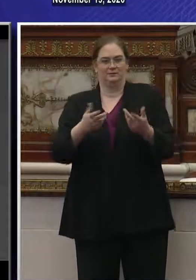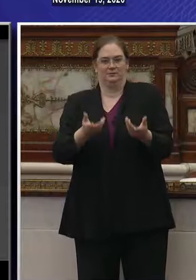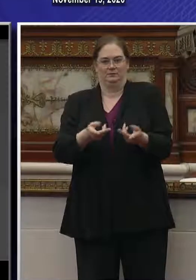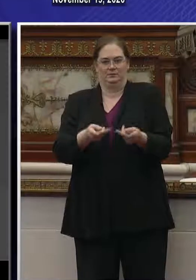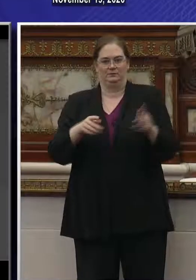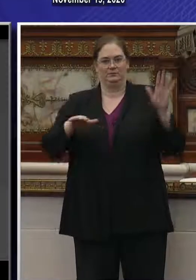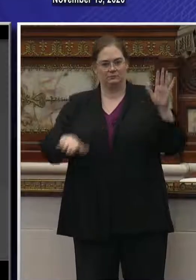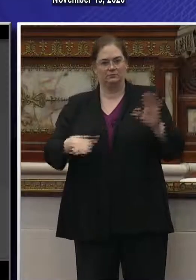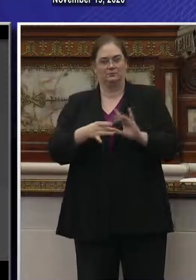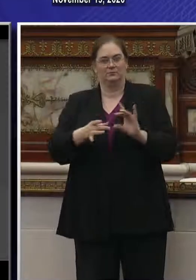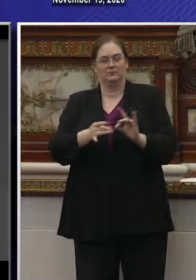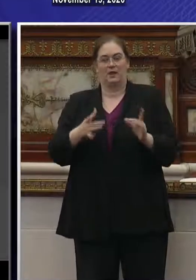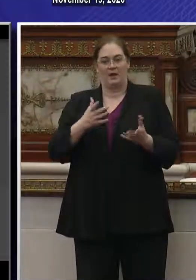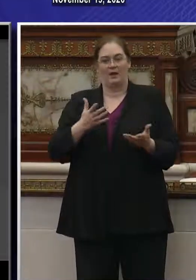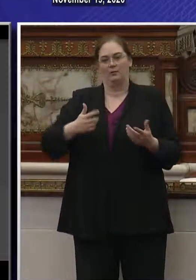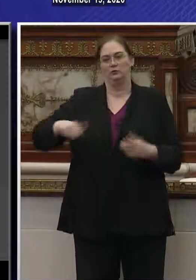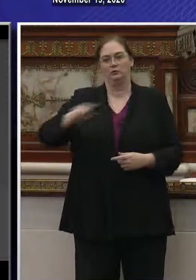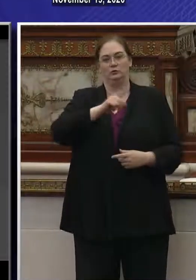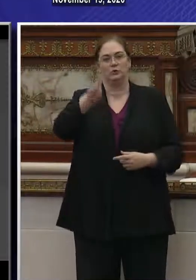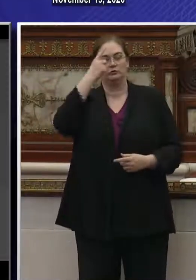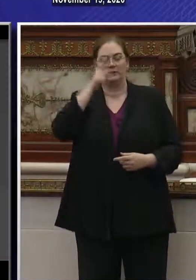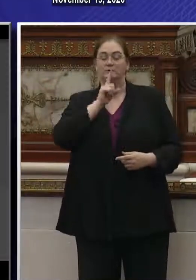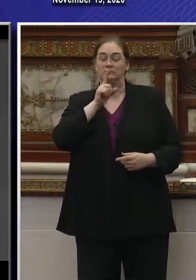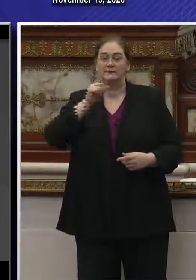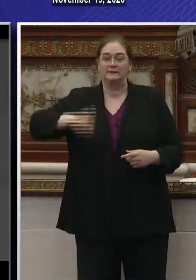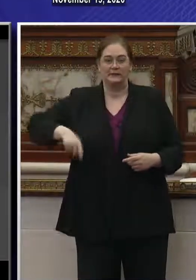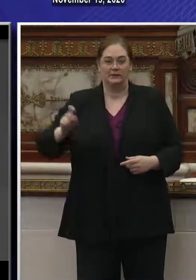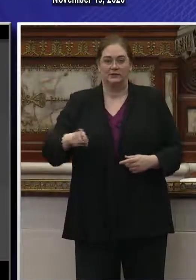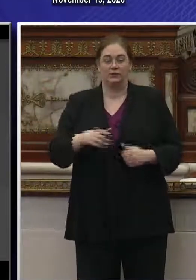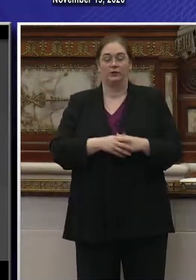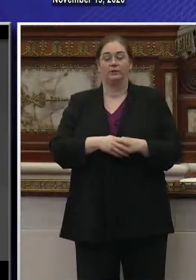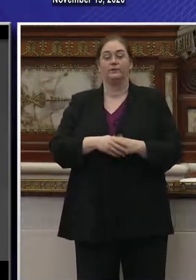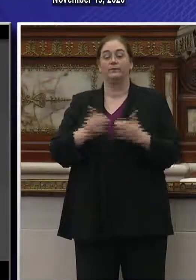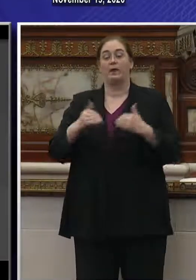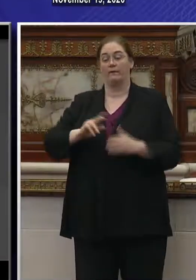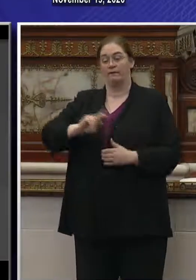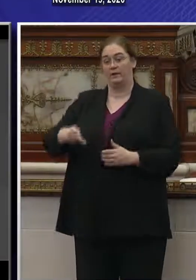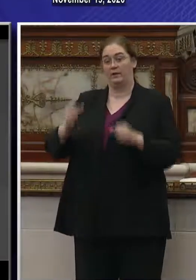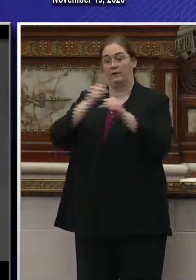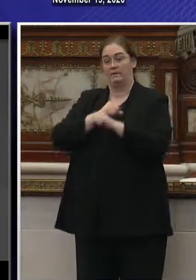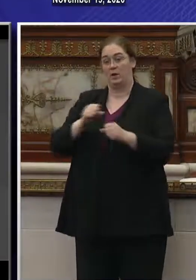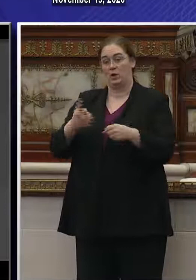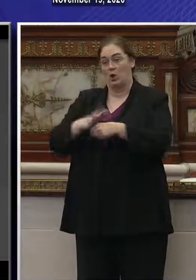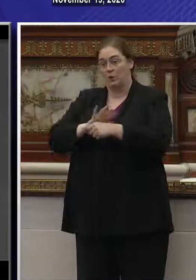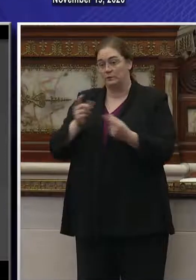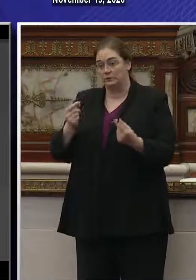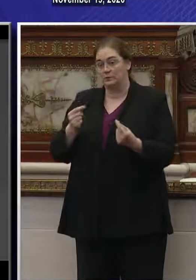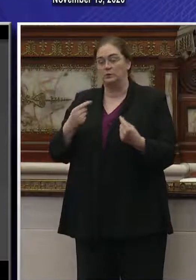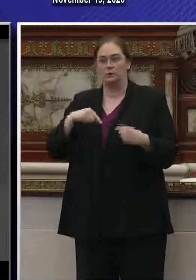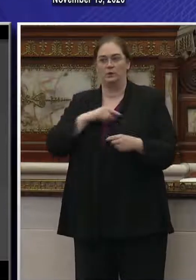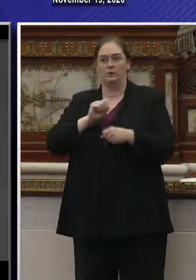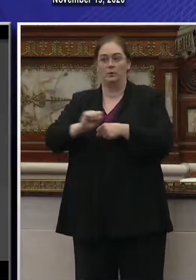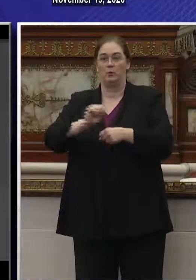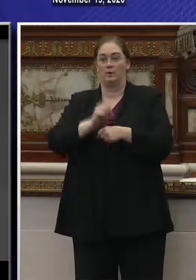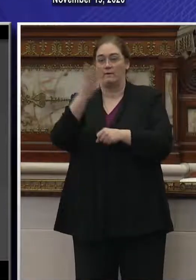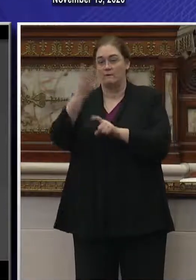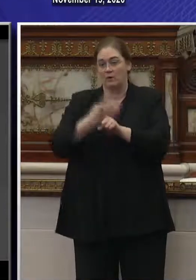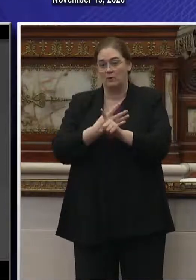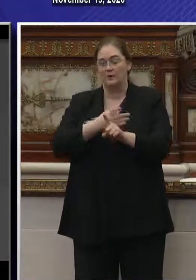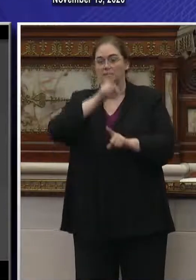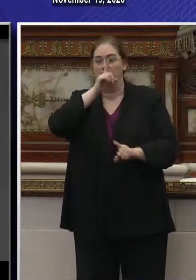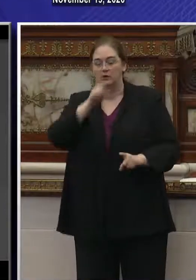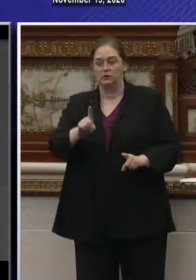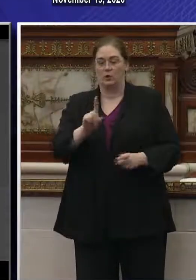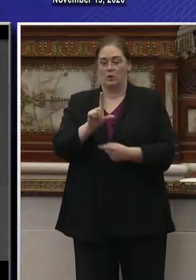that this is something that's extremely necessary. Now, in terms of what Philly Fighting COVID has been doing, we've been working for 4 months to ensure